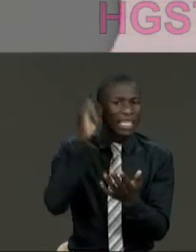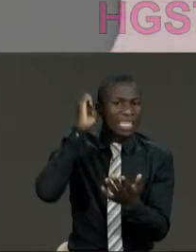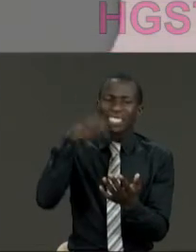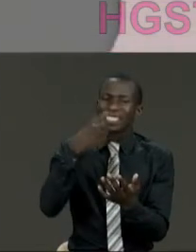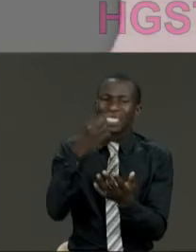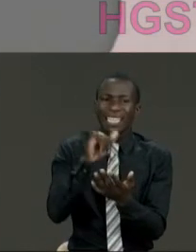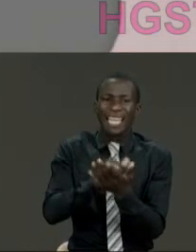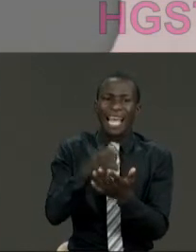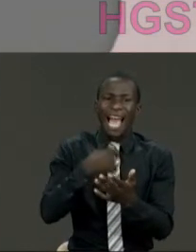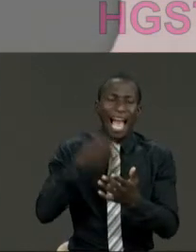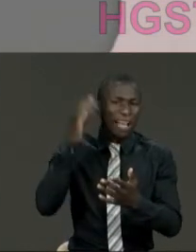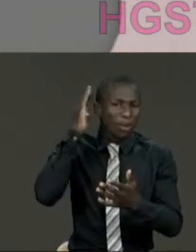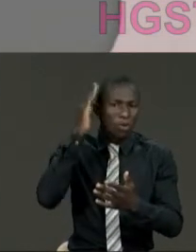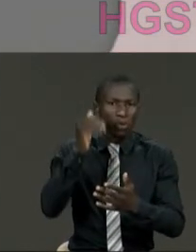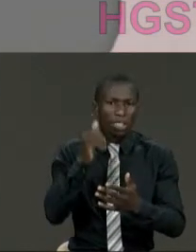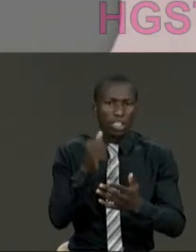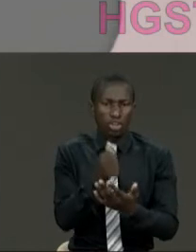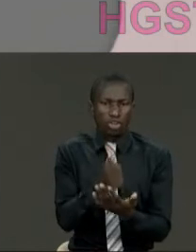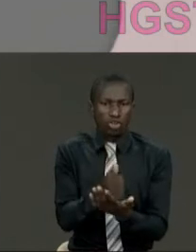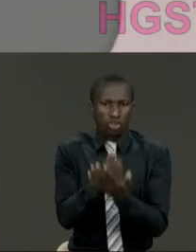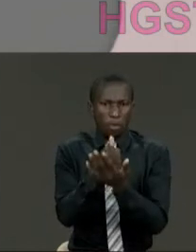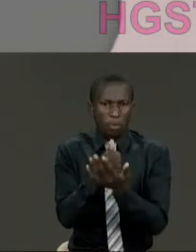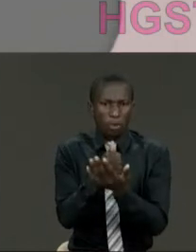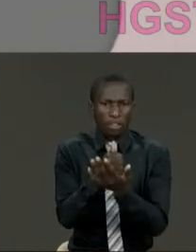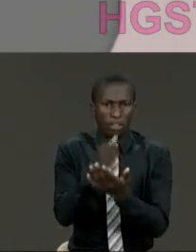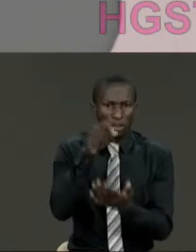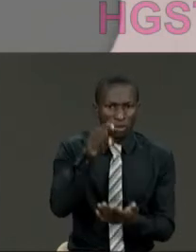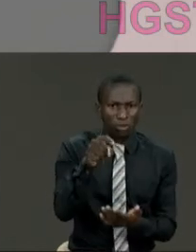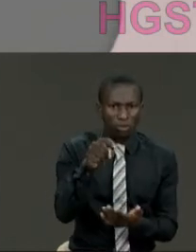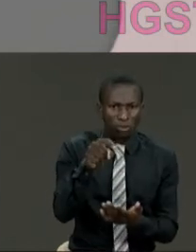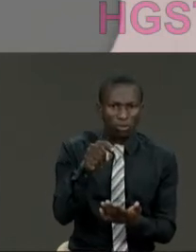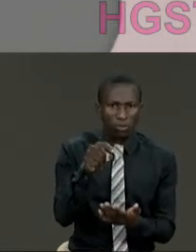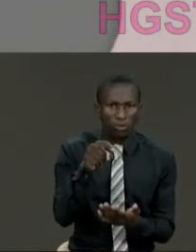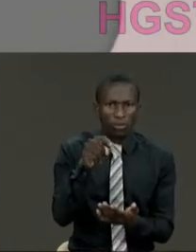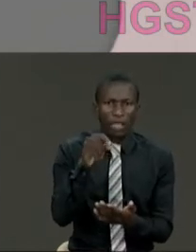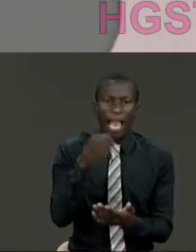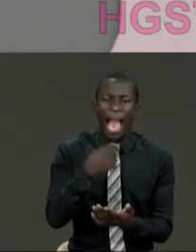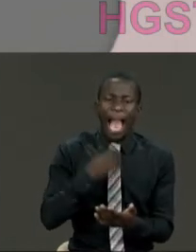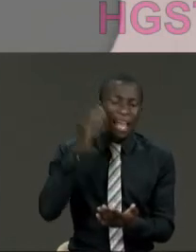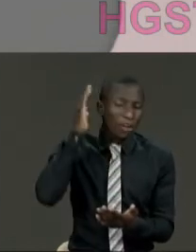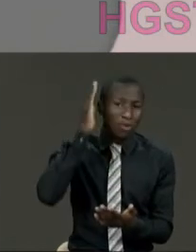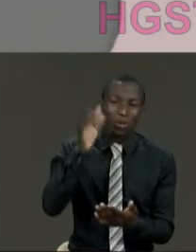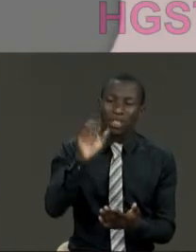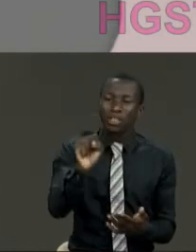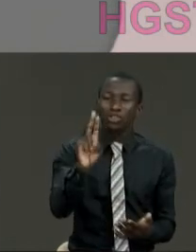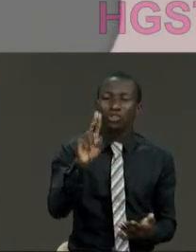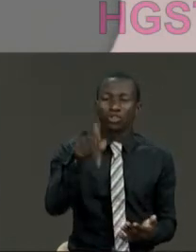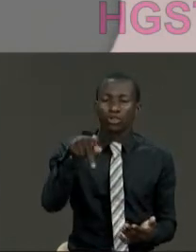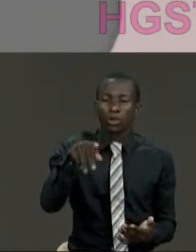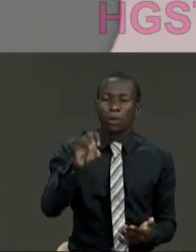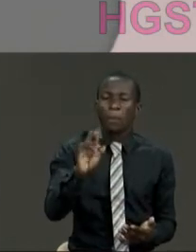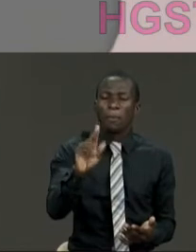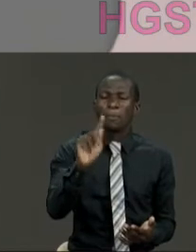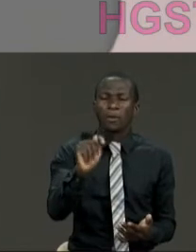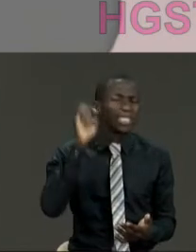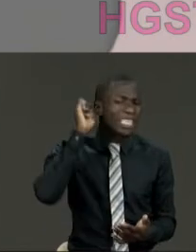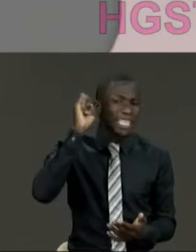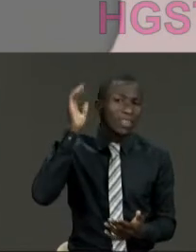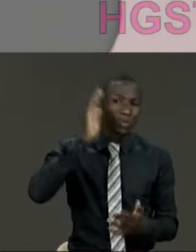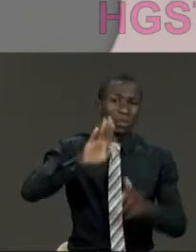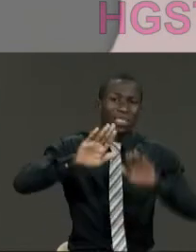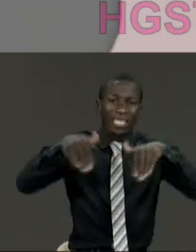support you. If you read another fashion, he said, I will support you. He will give you divine